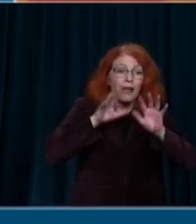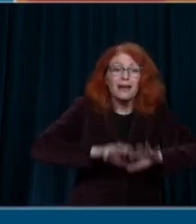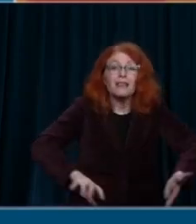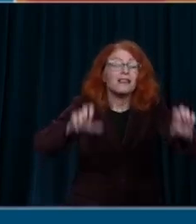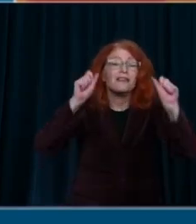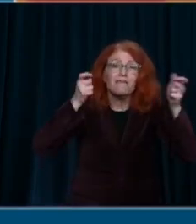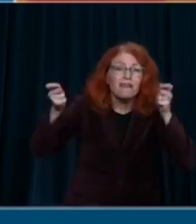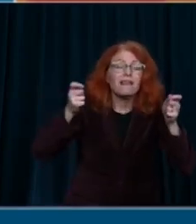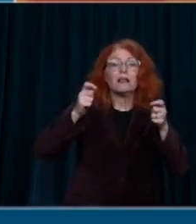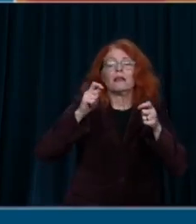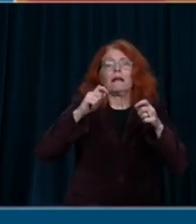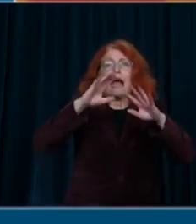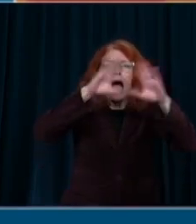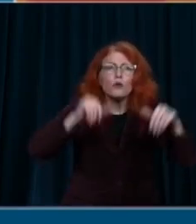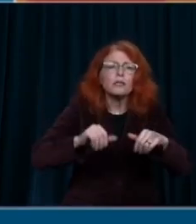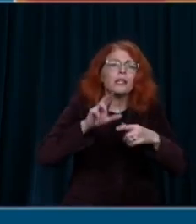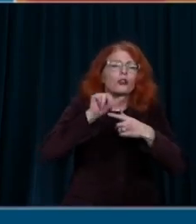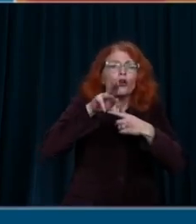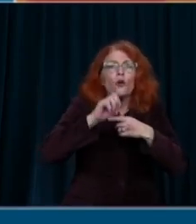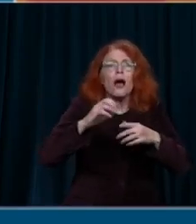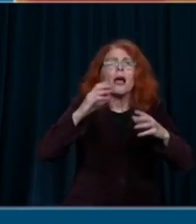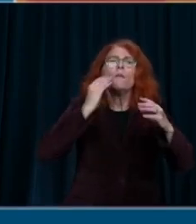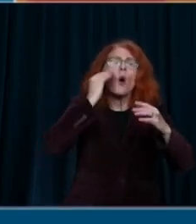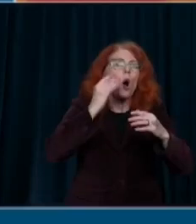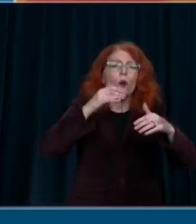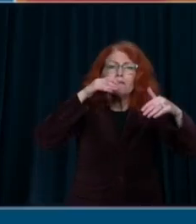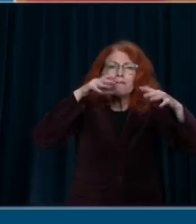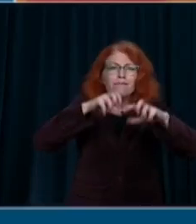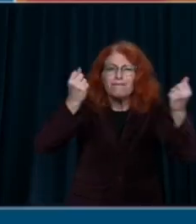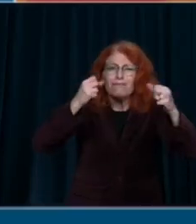overtaking their food and crime, home invasions, many things.